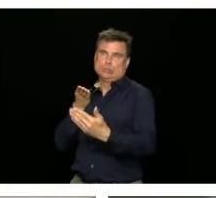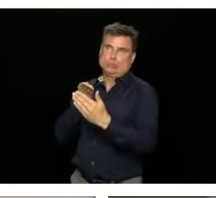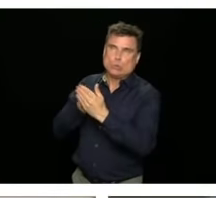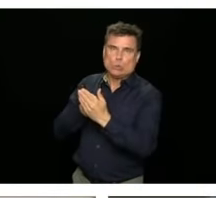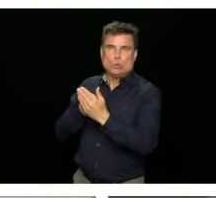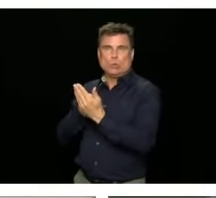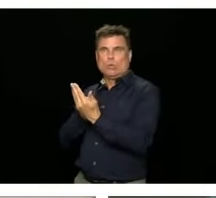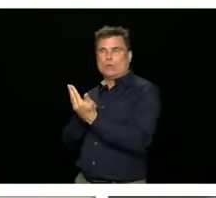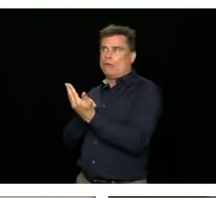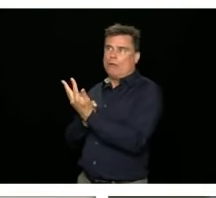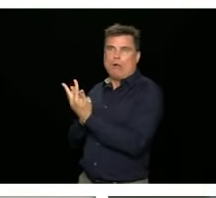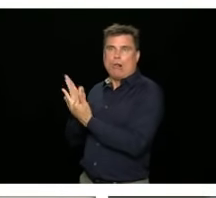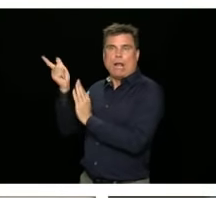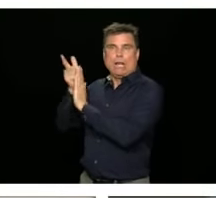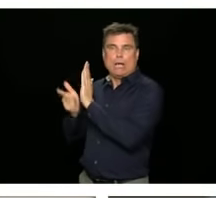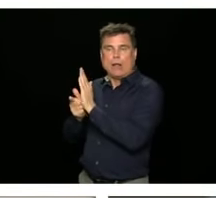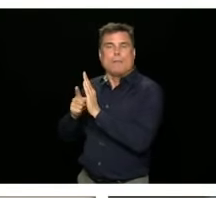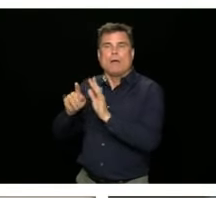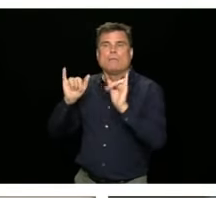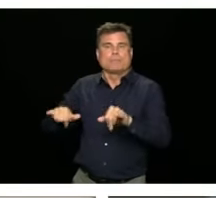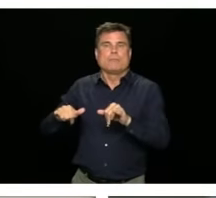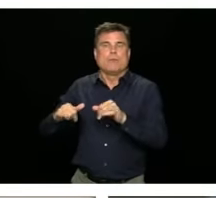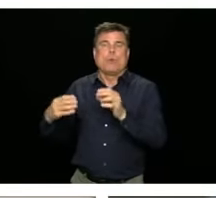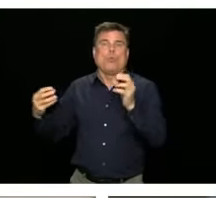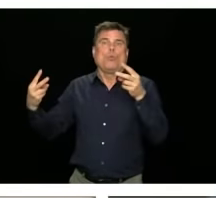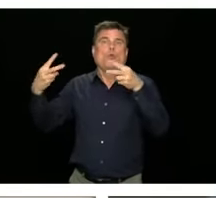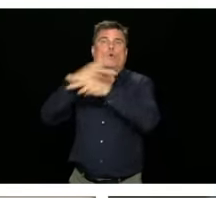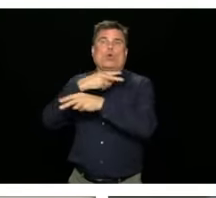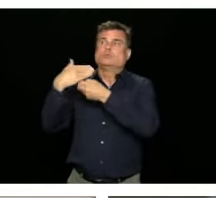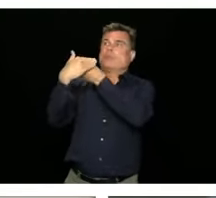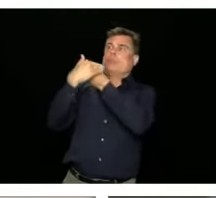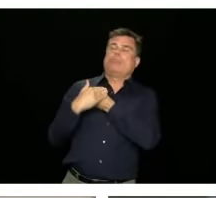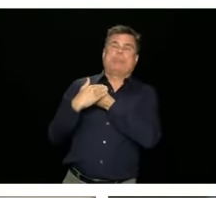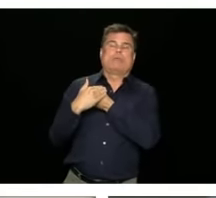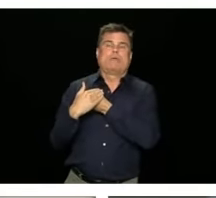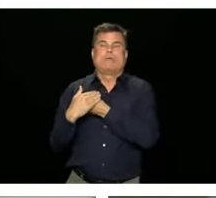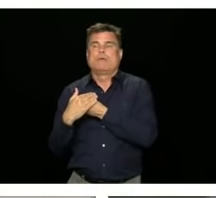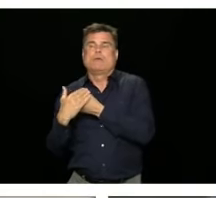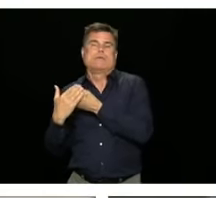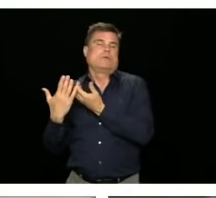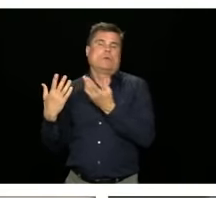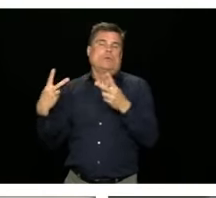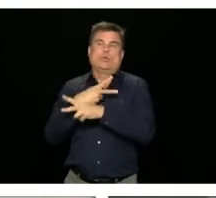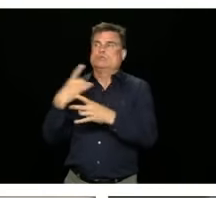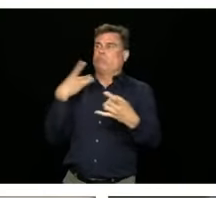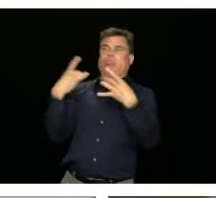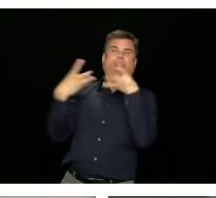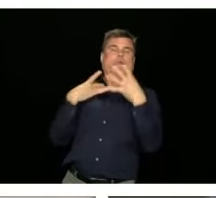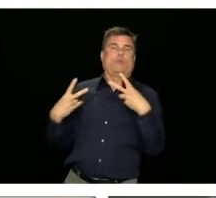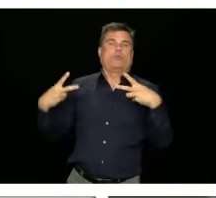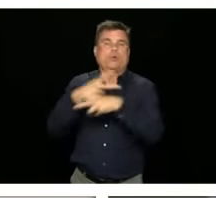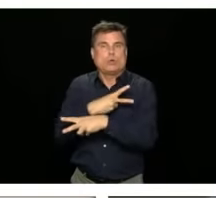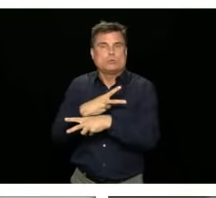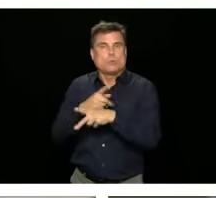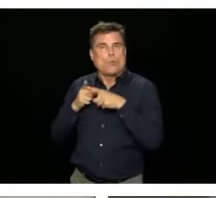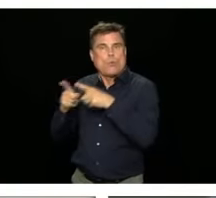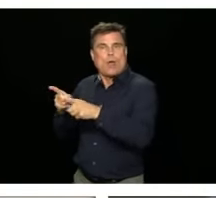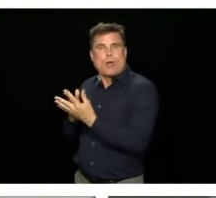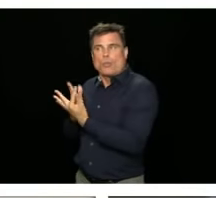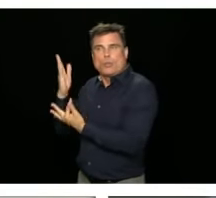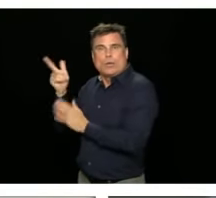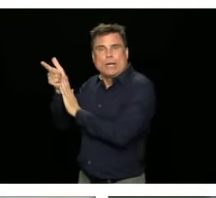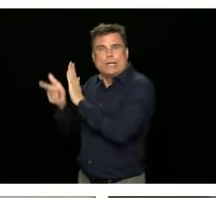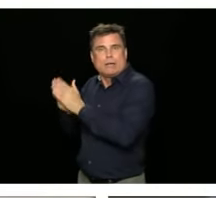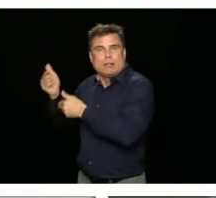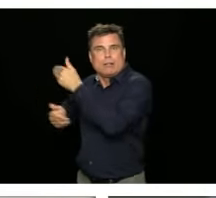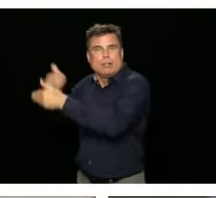I think that it's a really difficult question because it's a really difficult thing to say that it may not be safe. It may